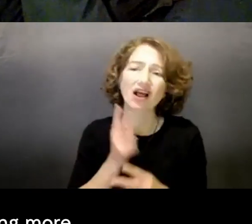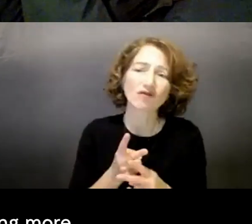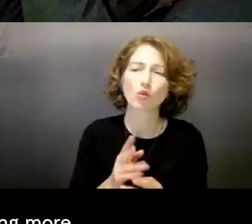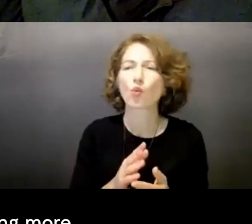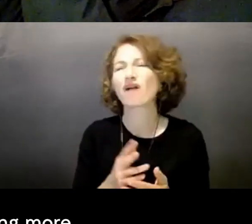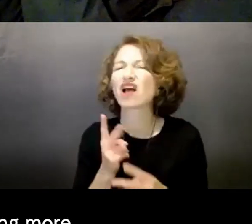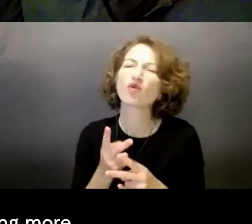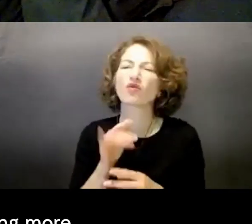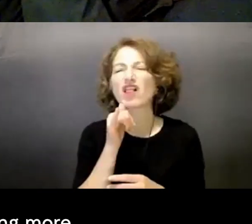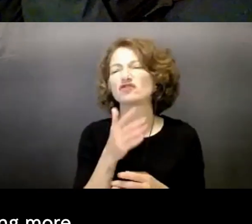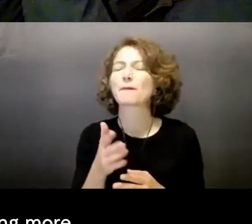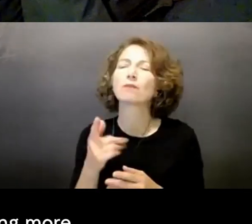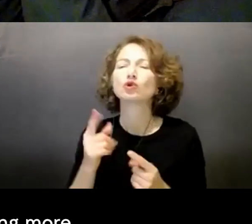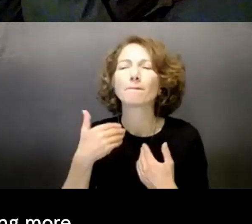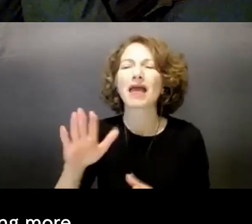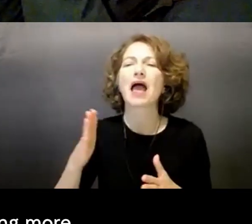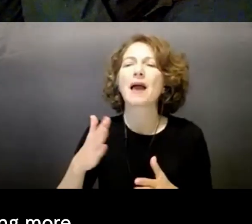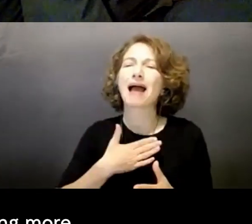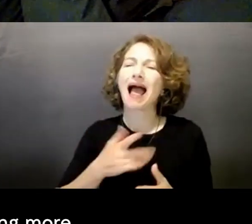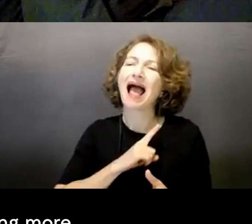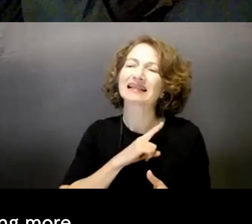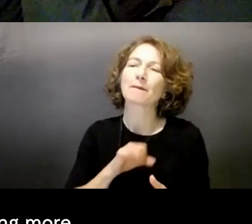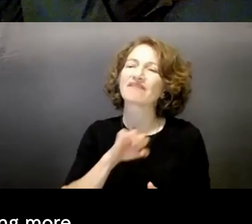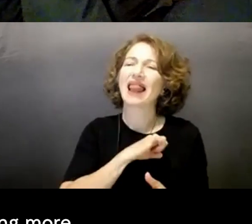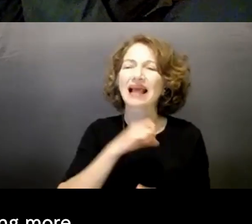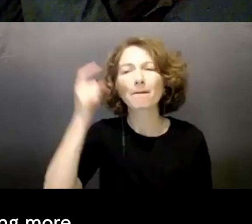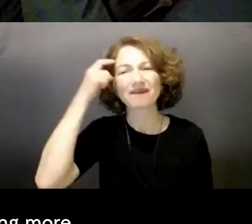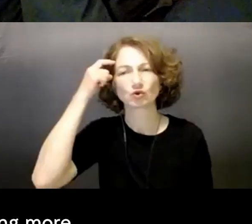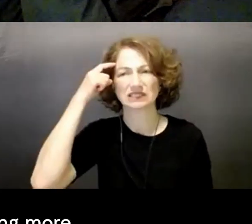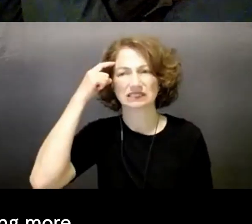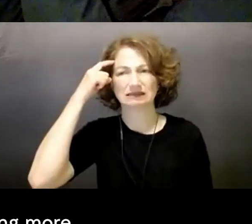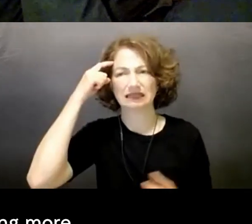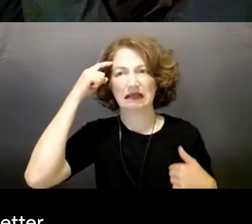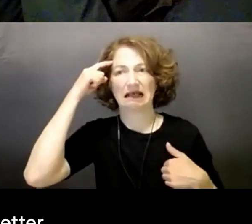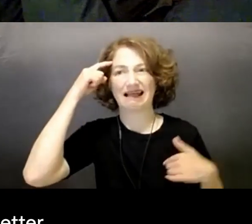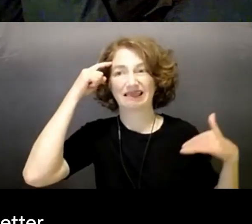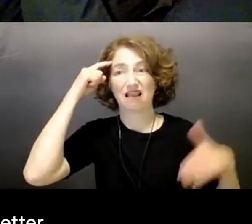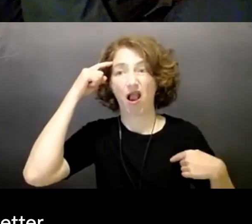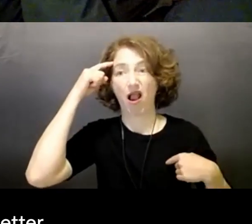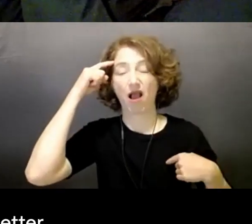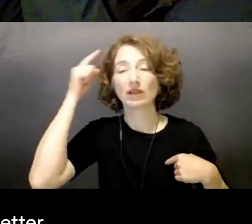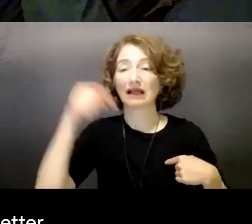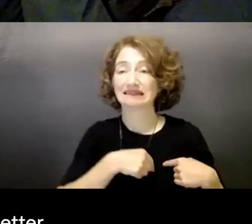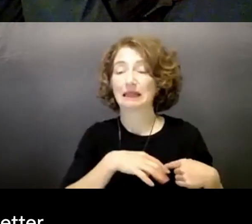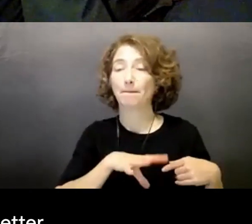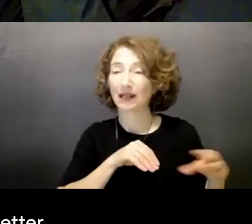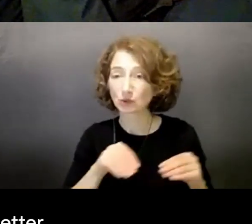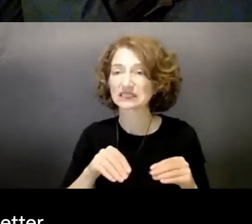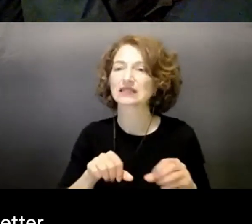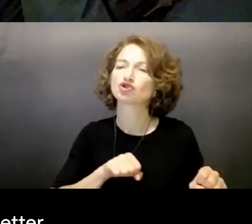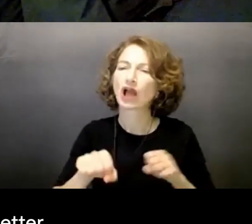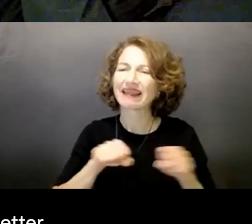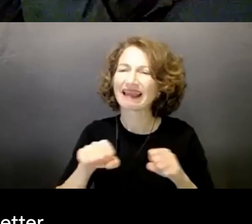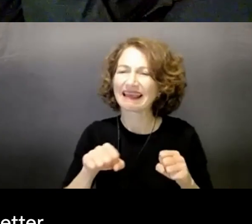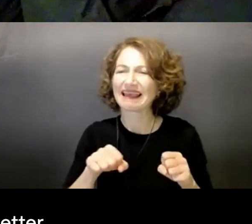more aware of my own privilege and how to use it, finding better strategies, how to use